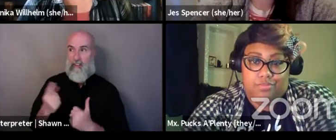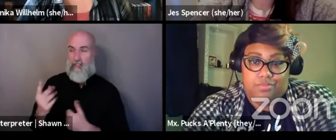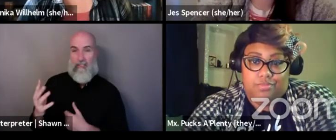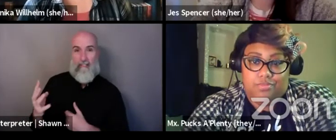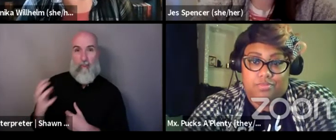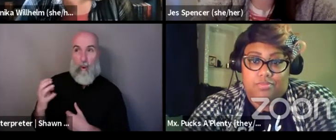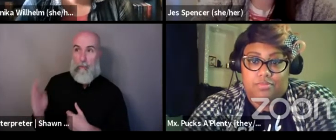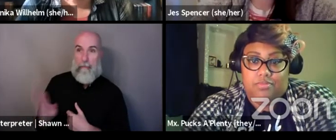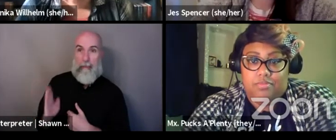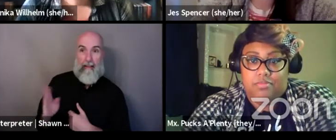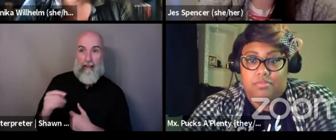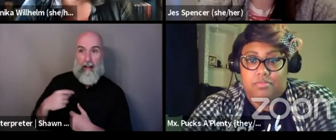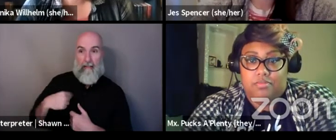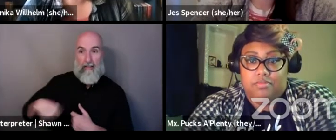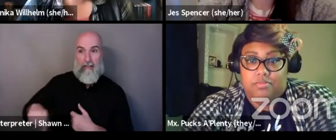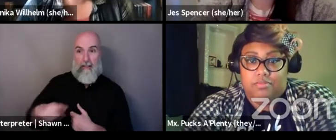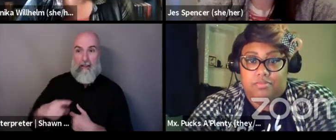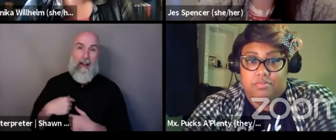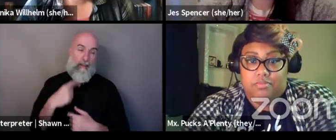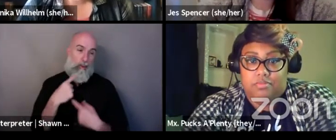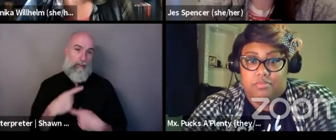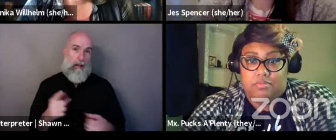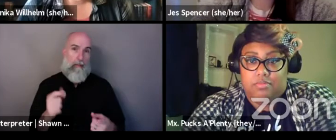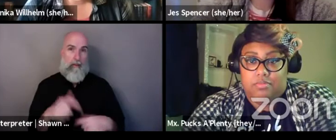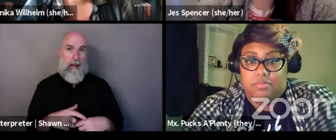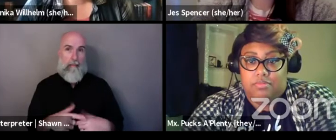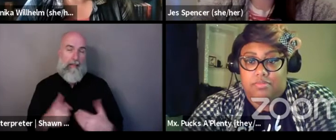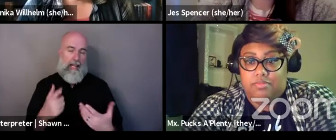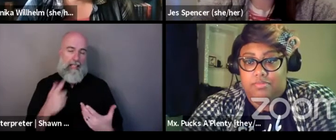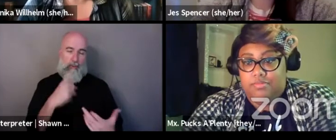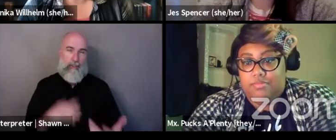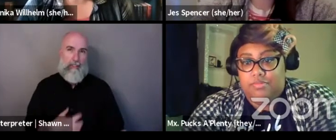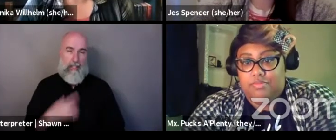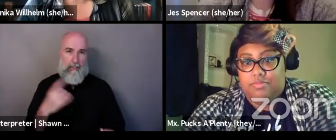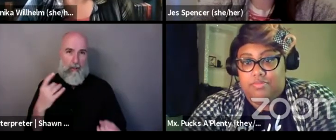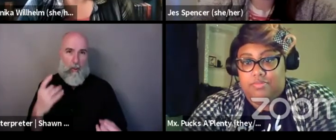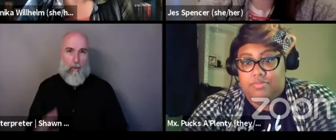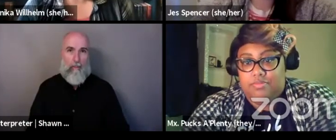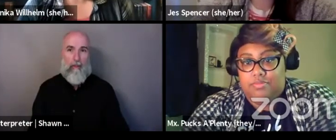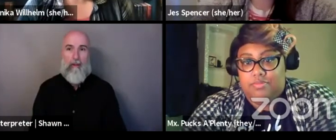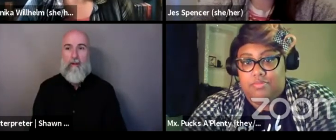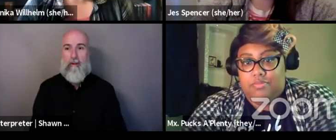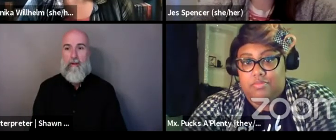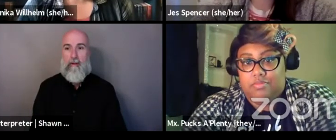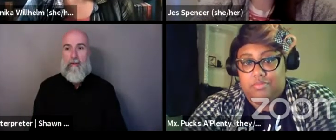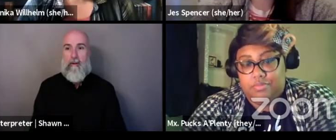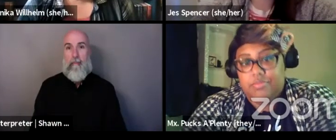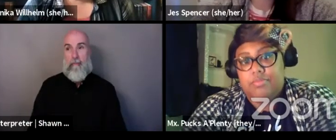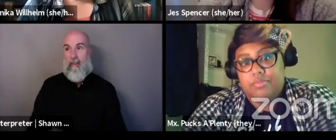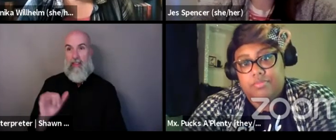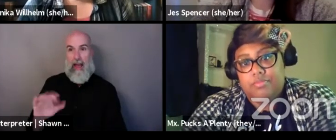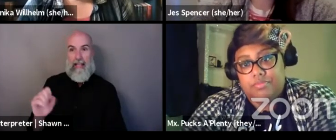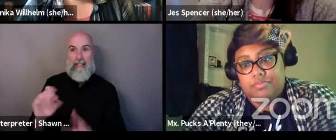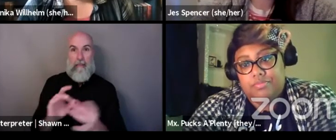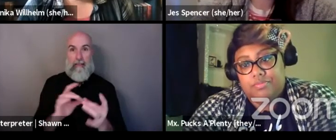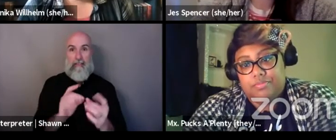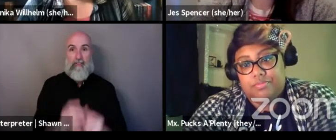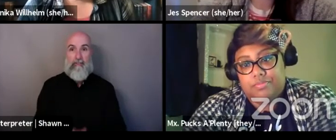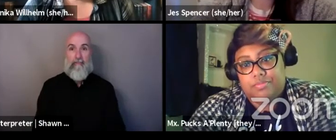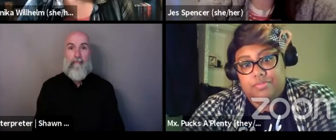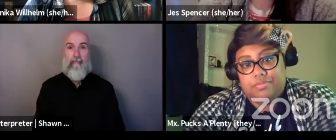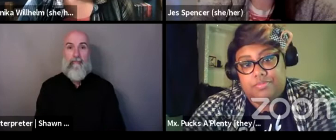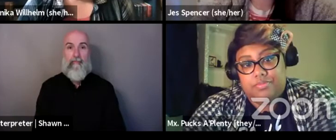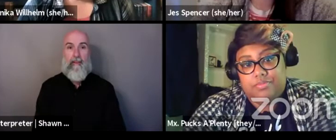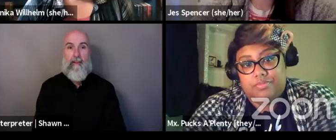billion of me, which is what we tell actors all the time, which is disgusting and horrible. But that is the message, right? Well, I feel